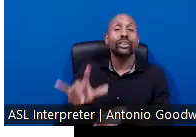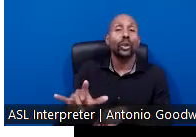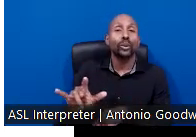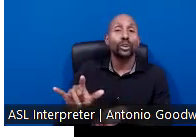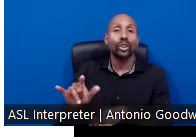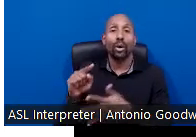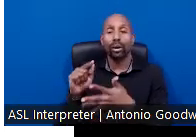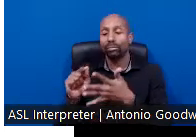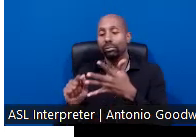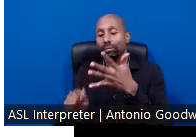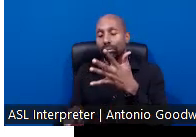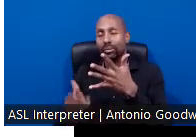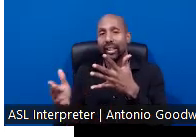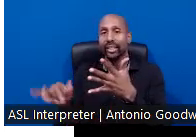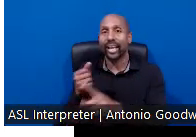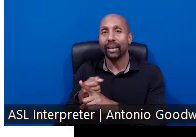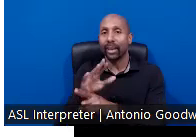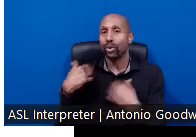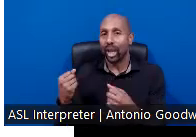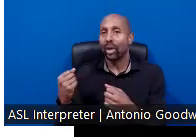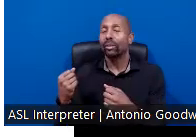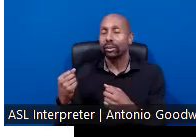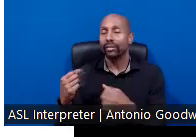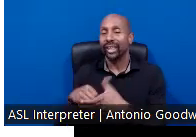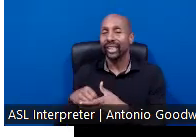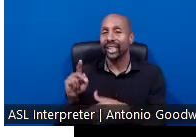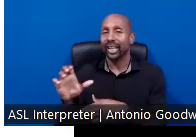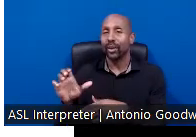and we start talking about other things that are